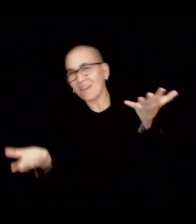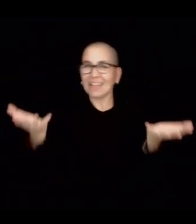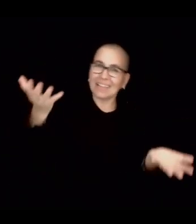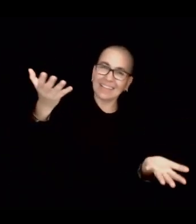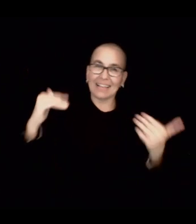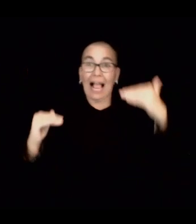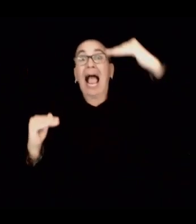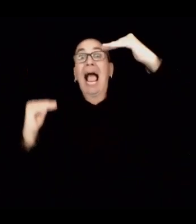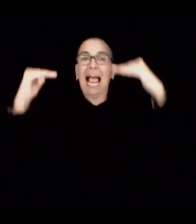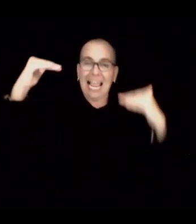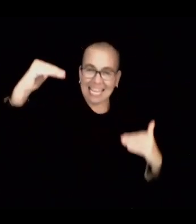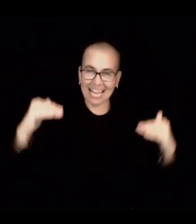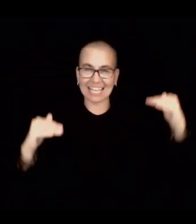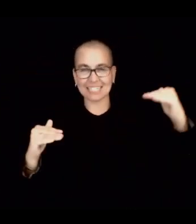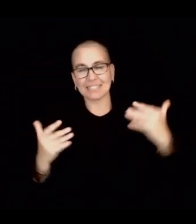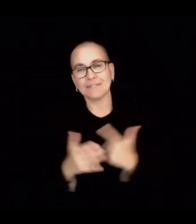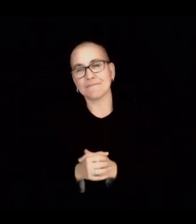positive trends.